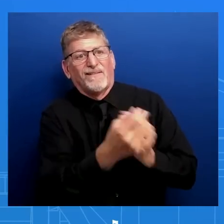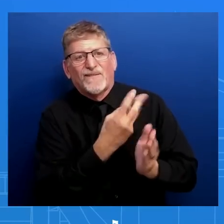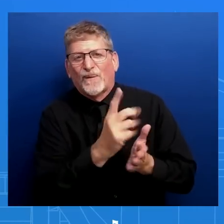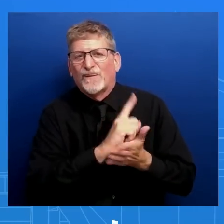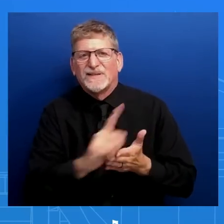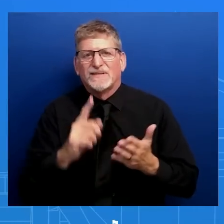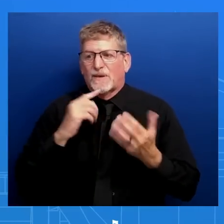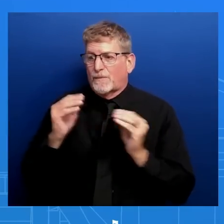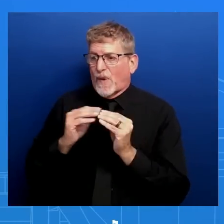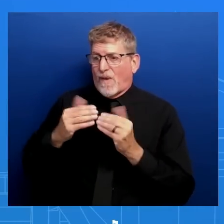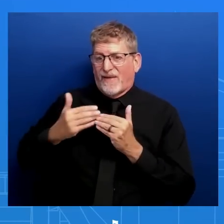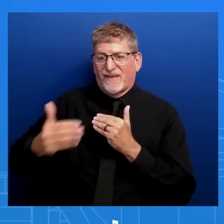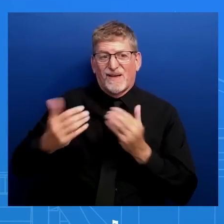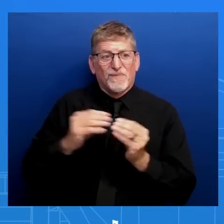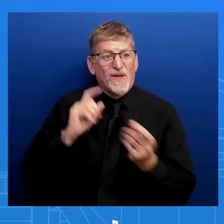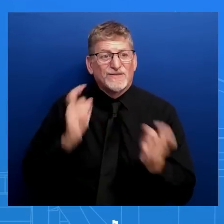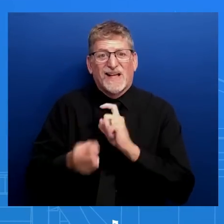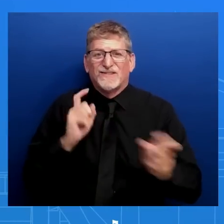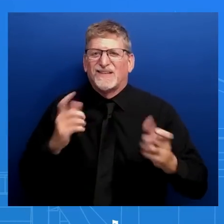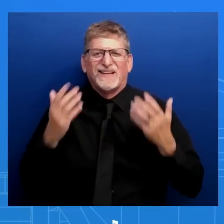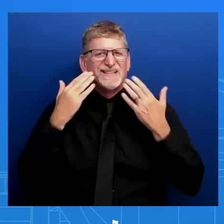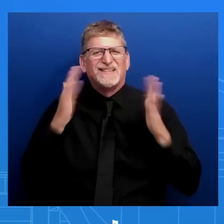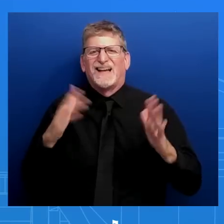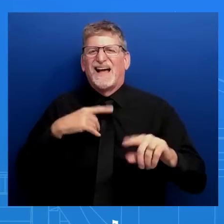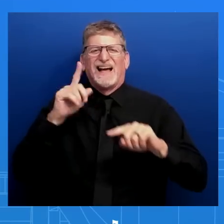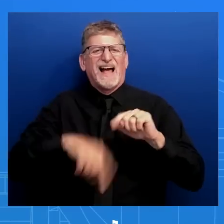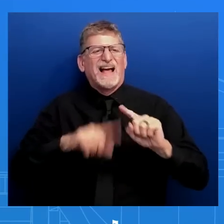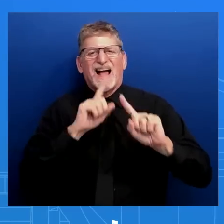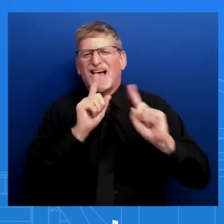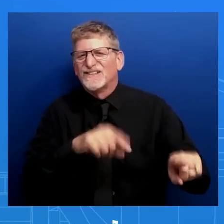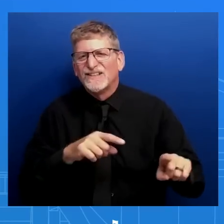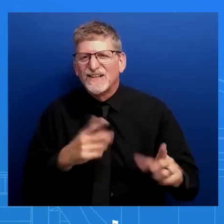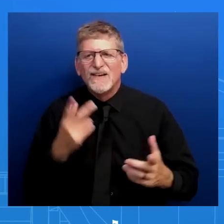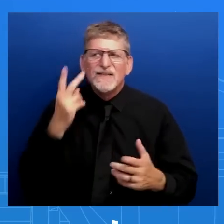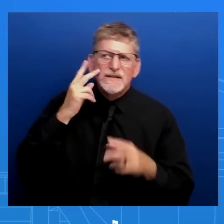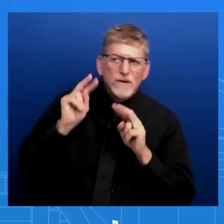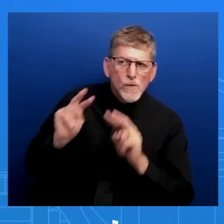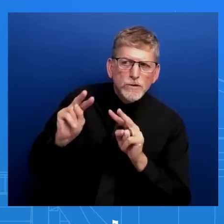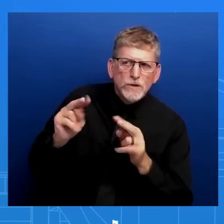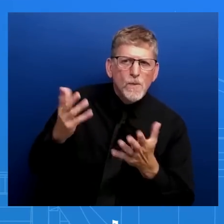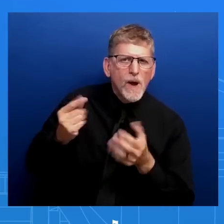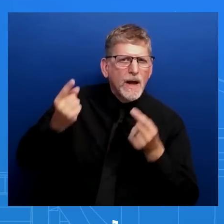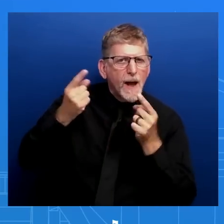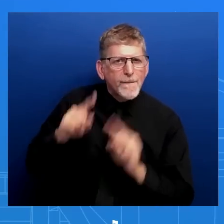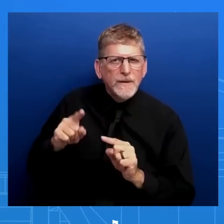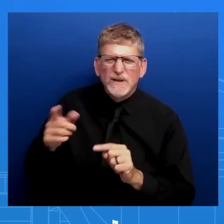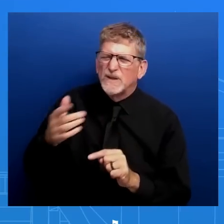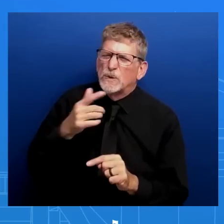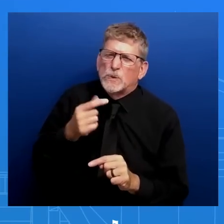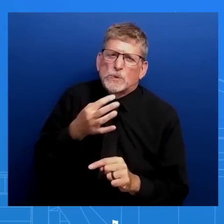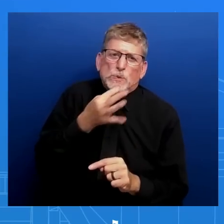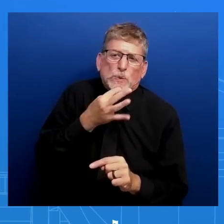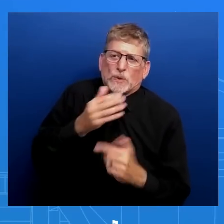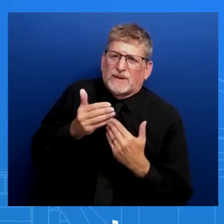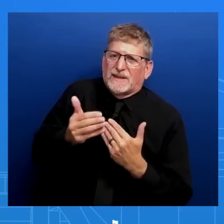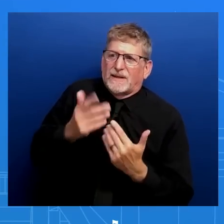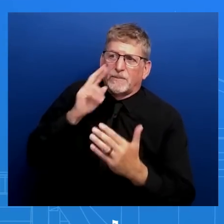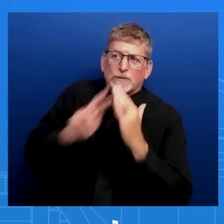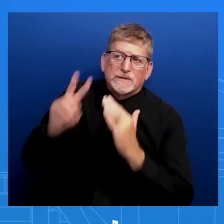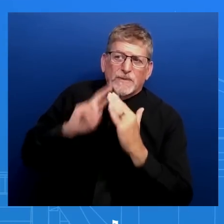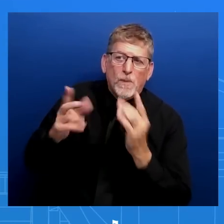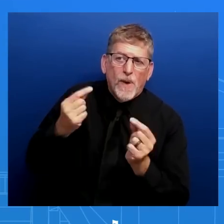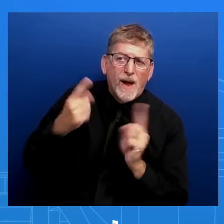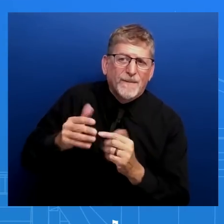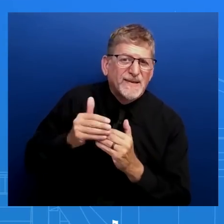weekend. We'll have to see how this plays out. It's just too soon to know what the impacts are. It's going to be an important NATO